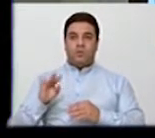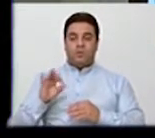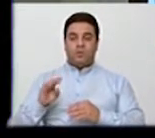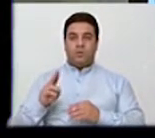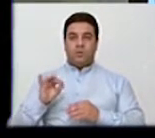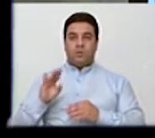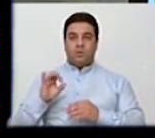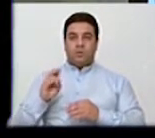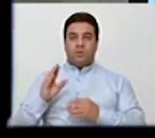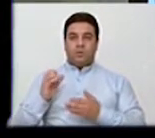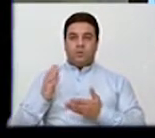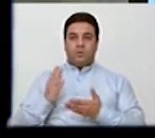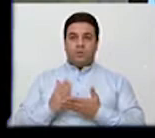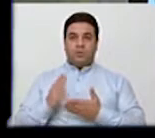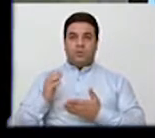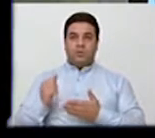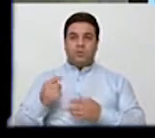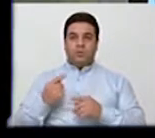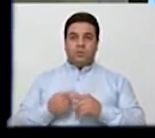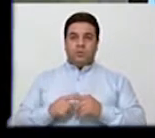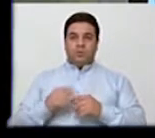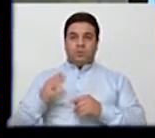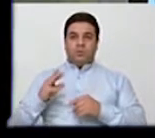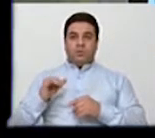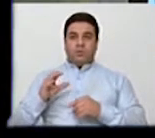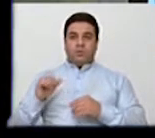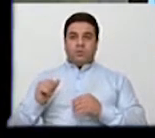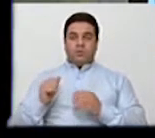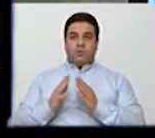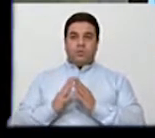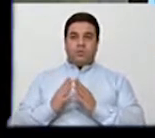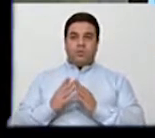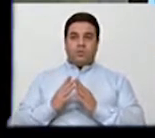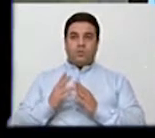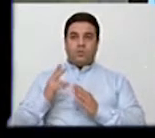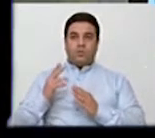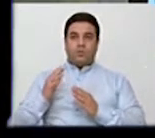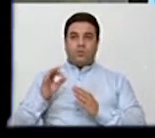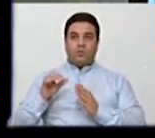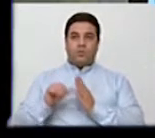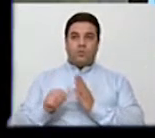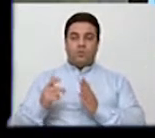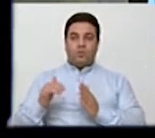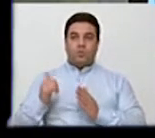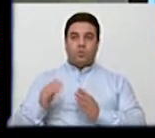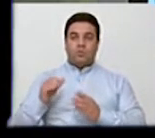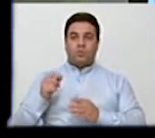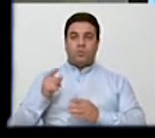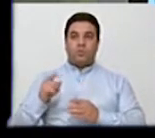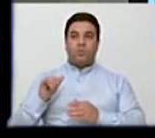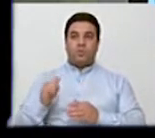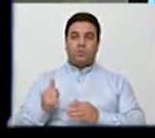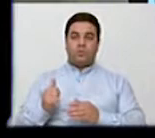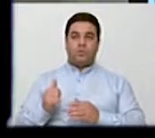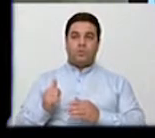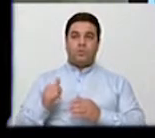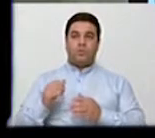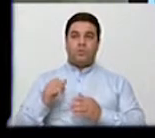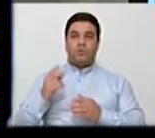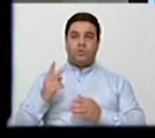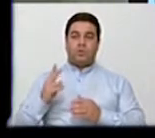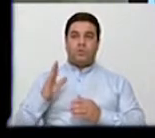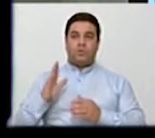kislota bor eritmada hamda uning massasi 63 gramga ko'paytirib va 1000 ga ko'paytirib,